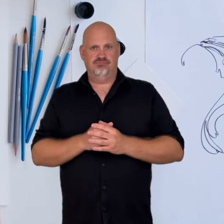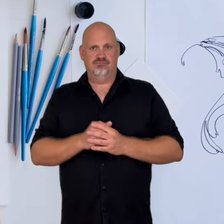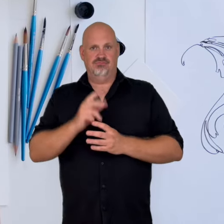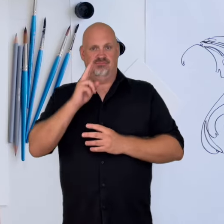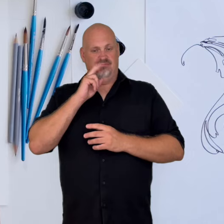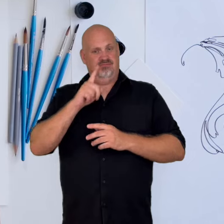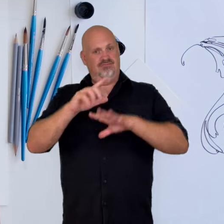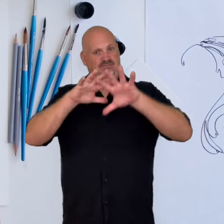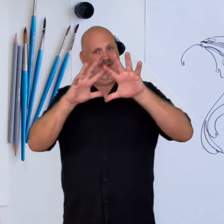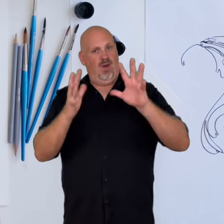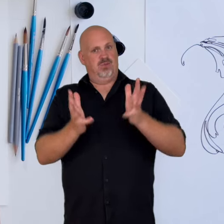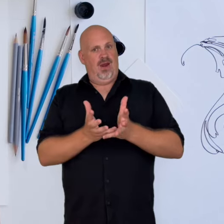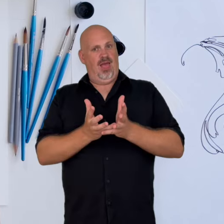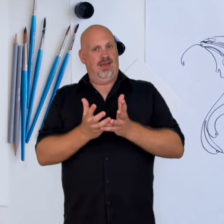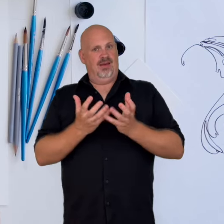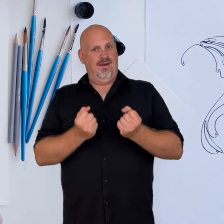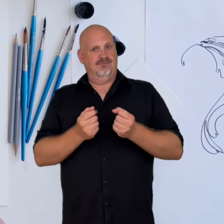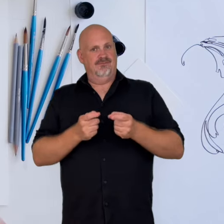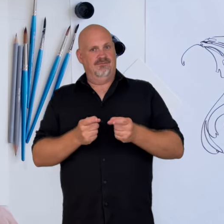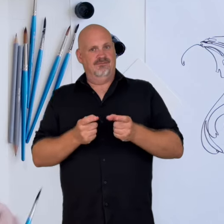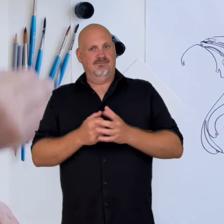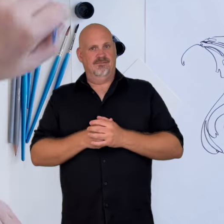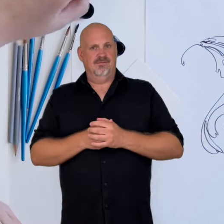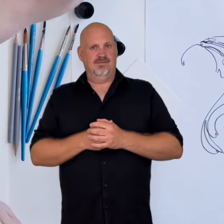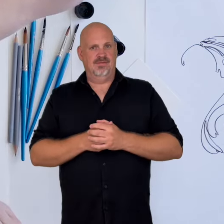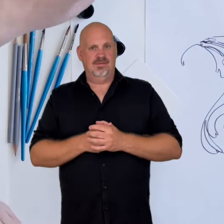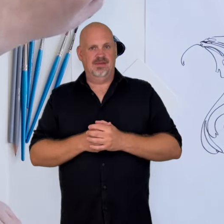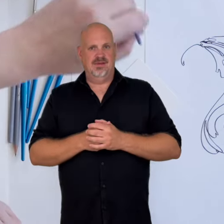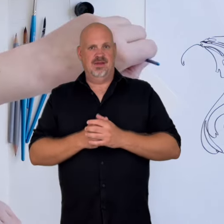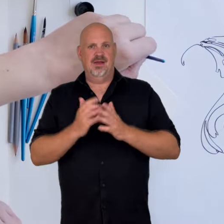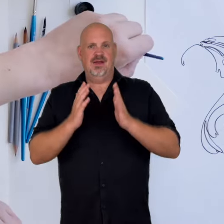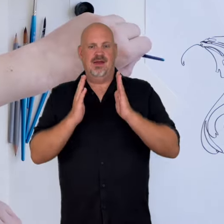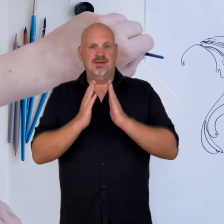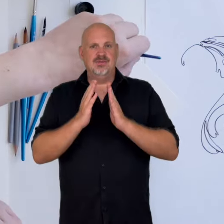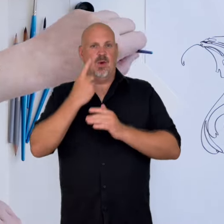going to here, there we go, another teardrop.